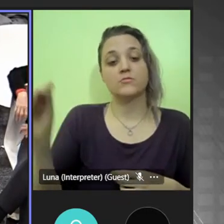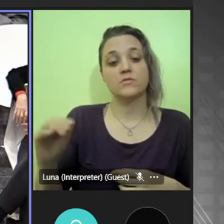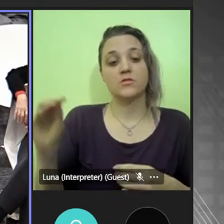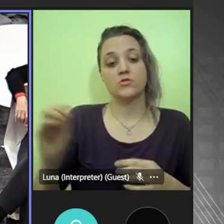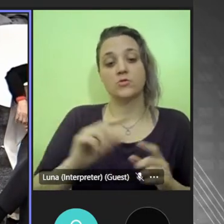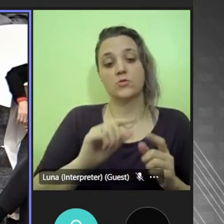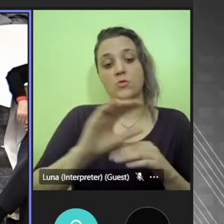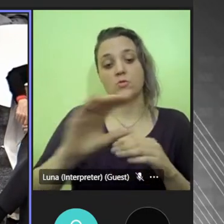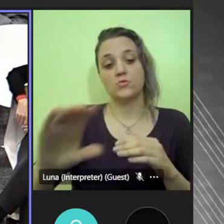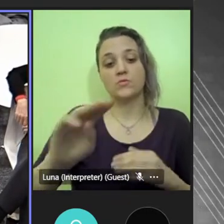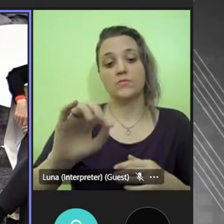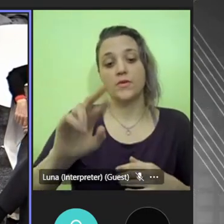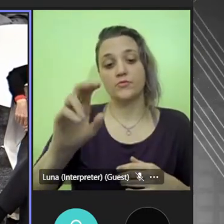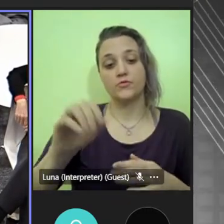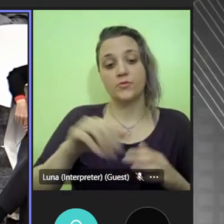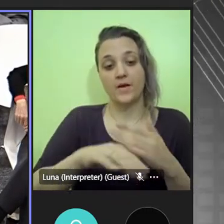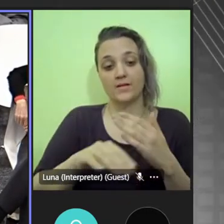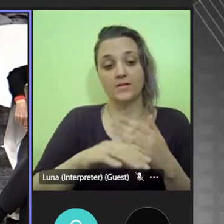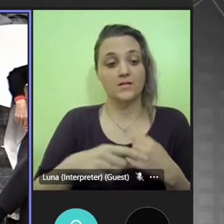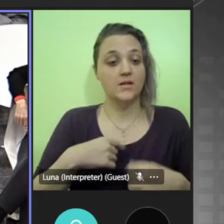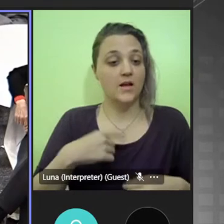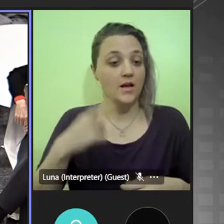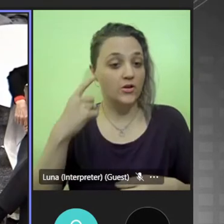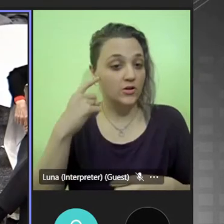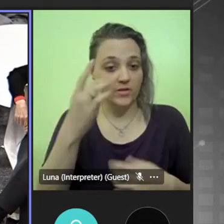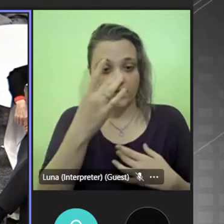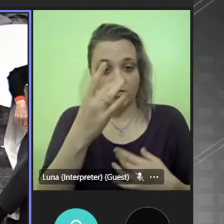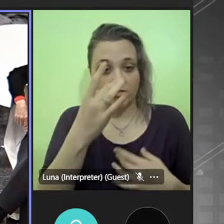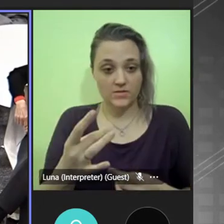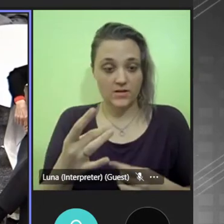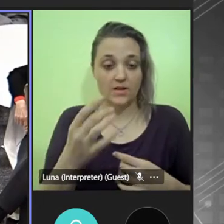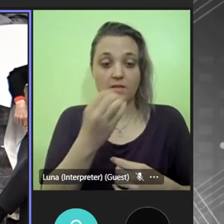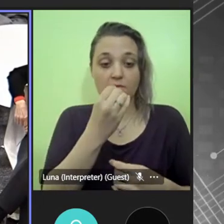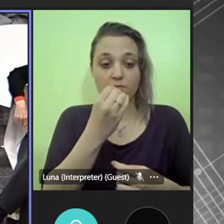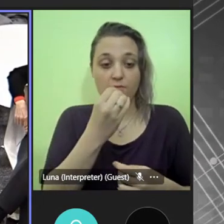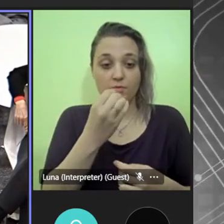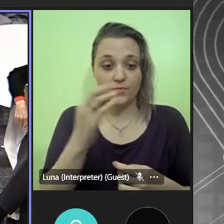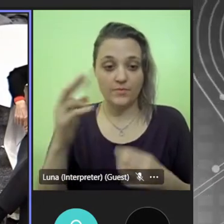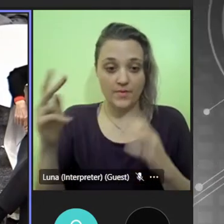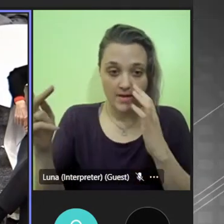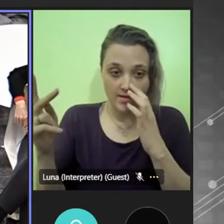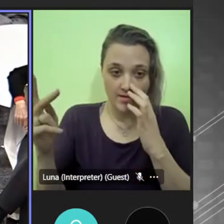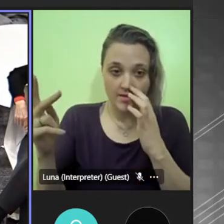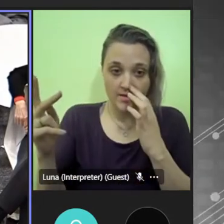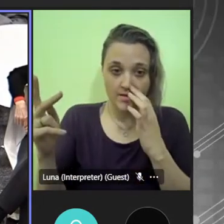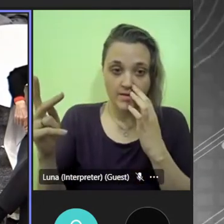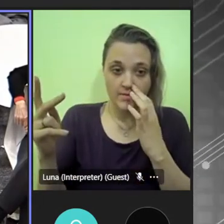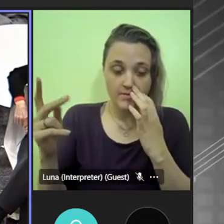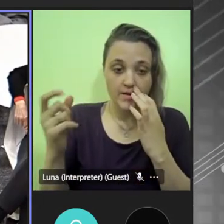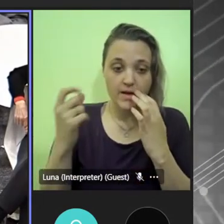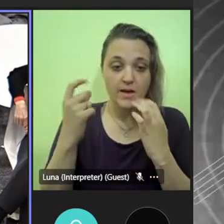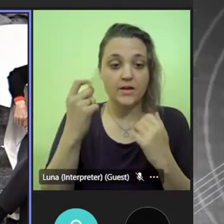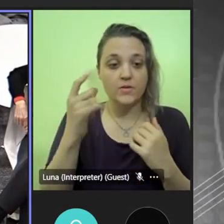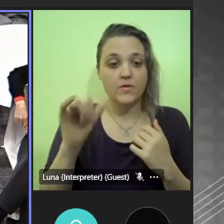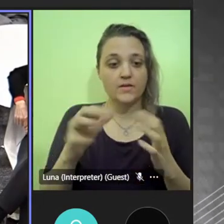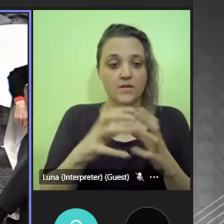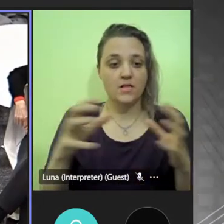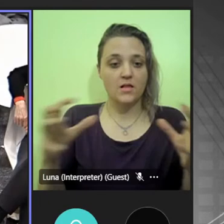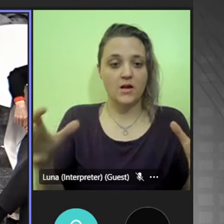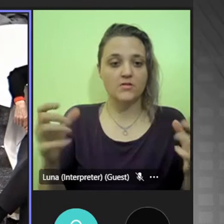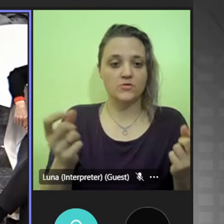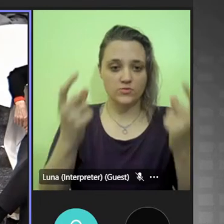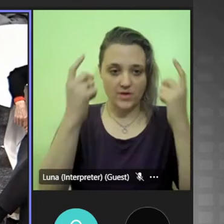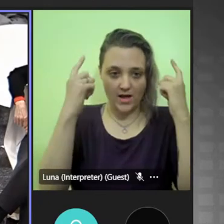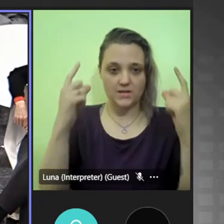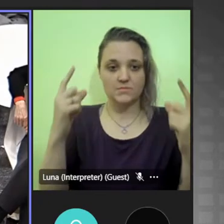my taxes or if I know that I've heard the Metro will be interested maybe in the Capital Area food bank I know it's an awful